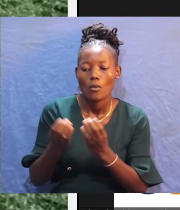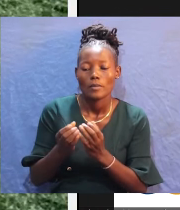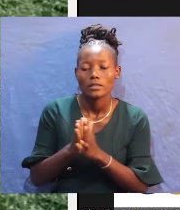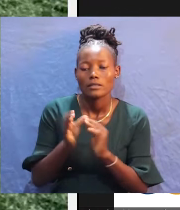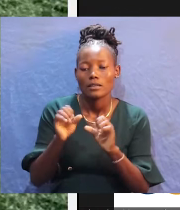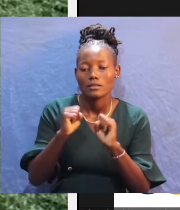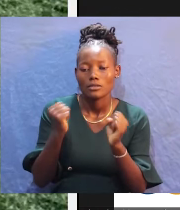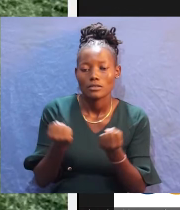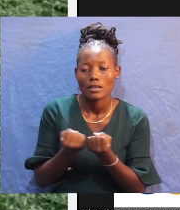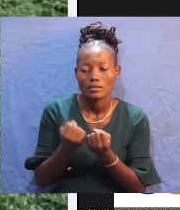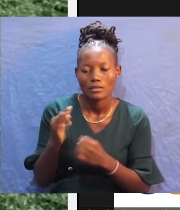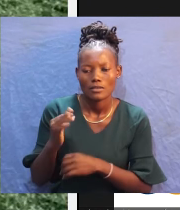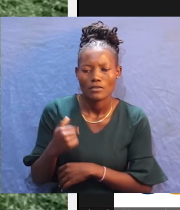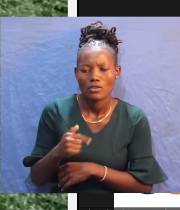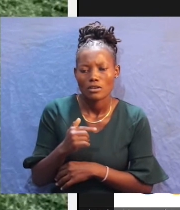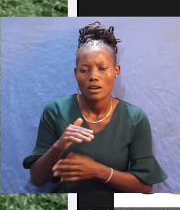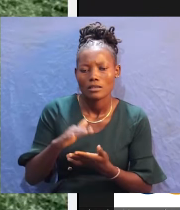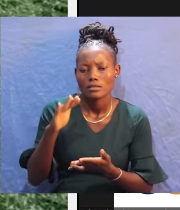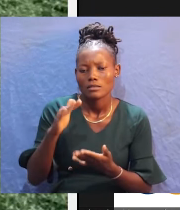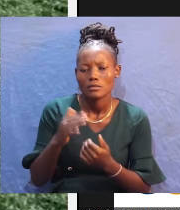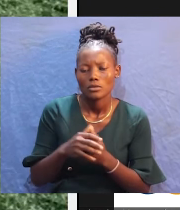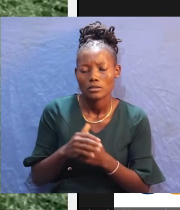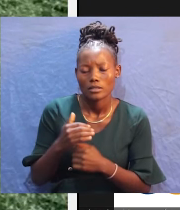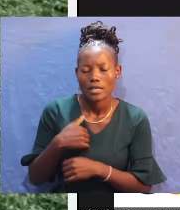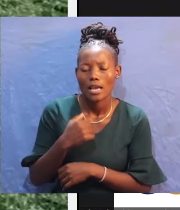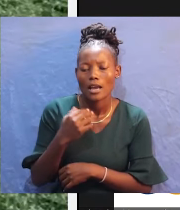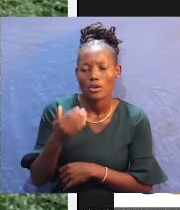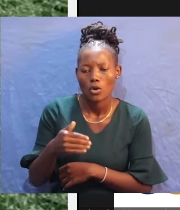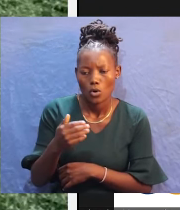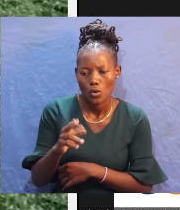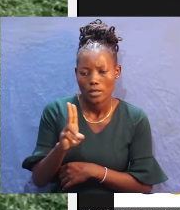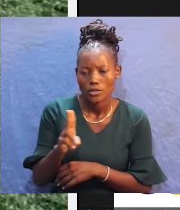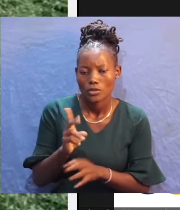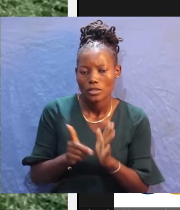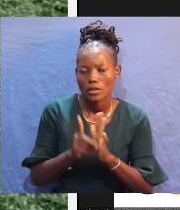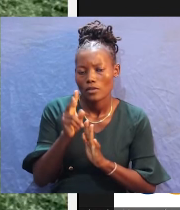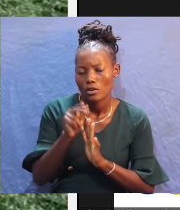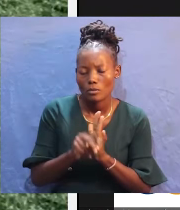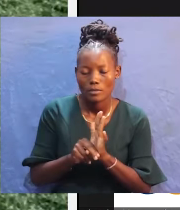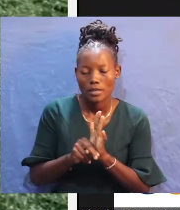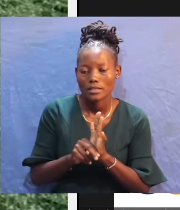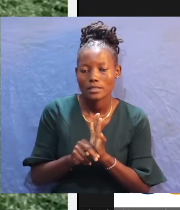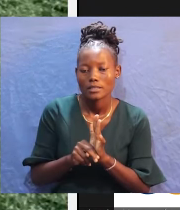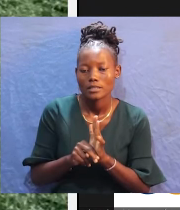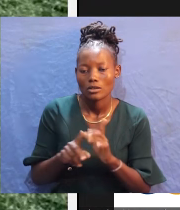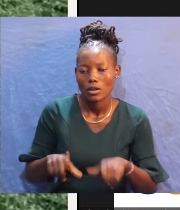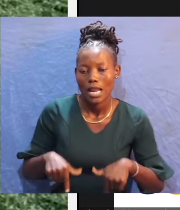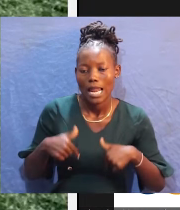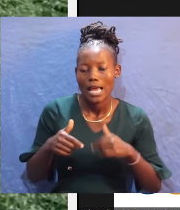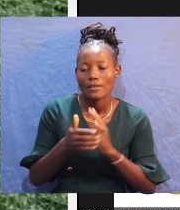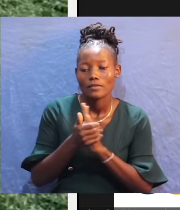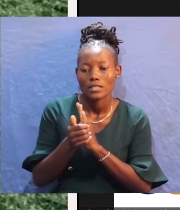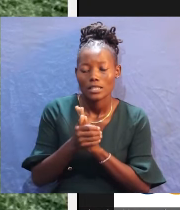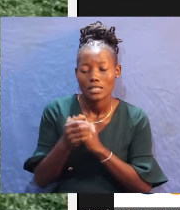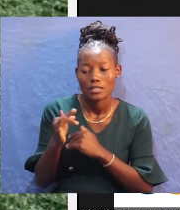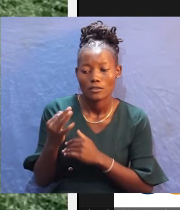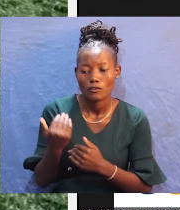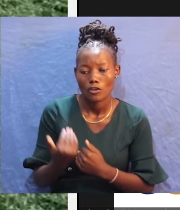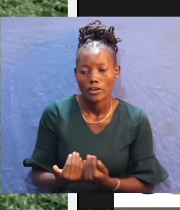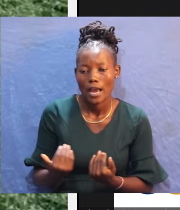that sport for development refers to the international use of sport, physical activity, and playing to attain some